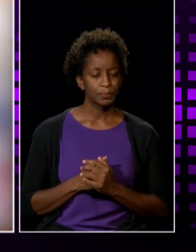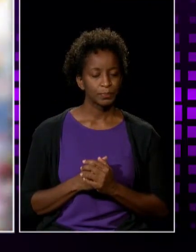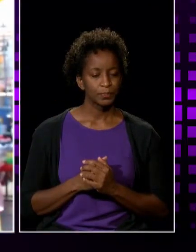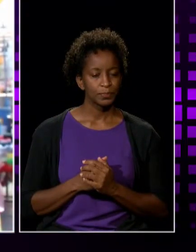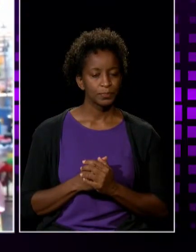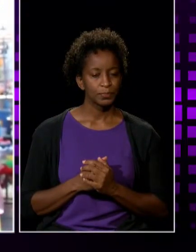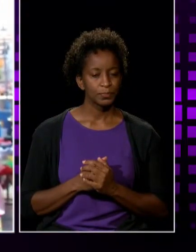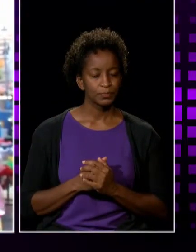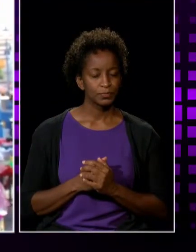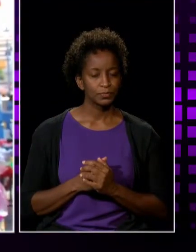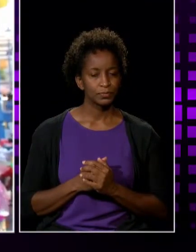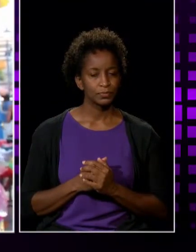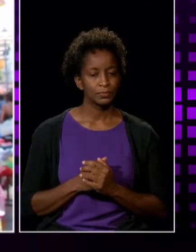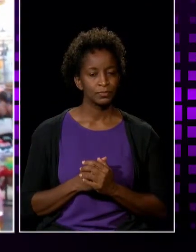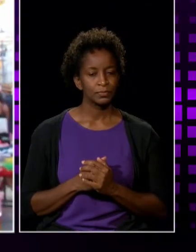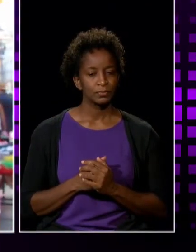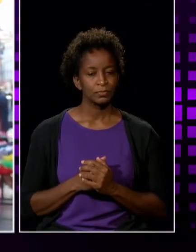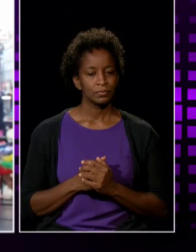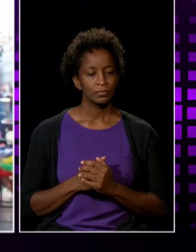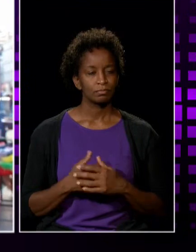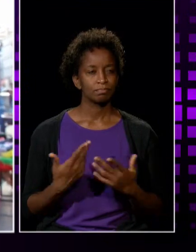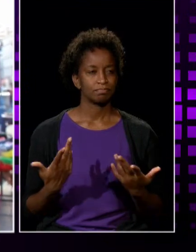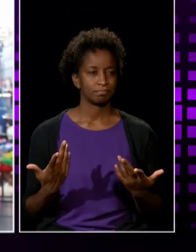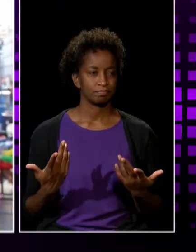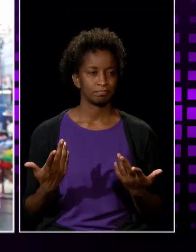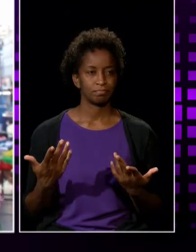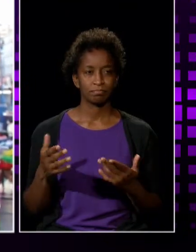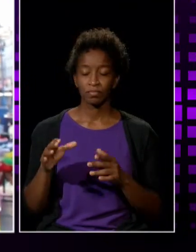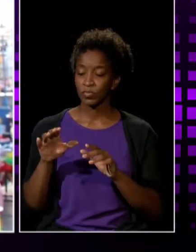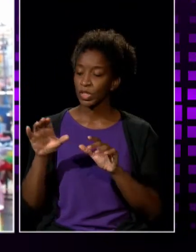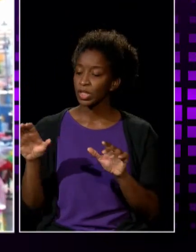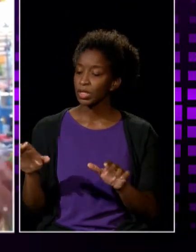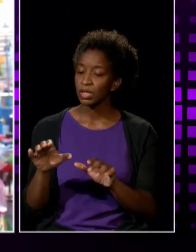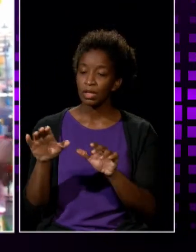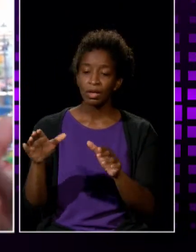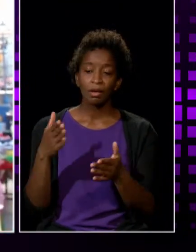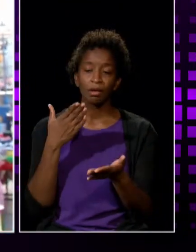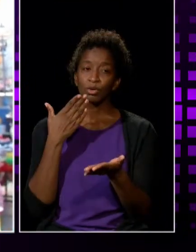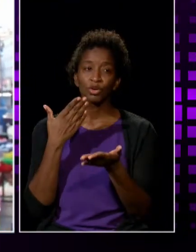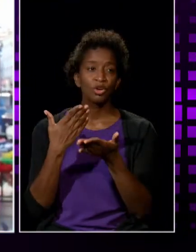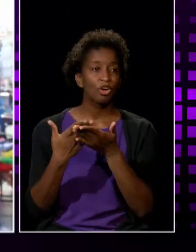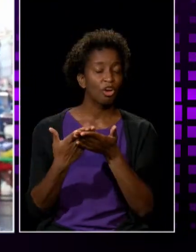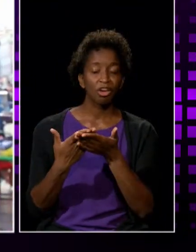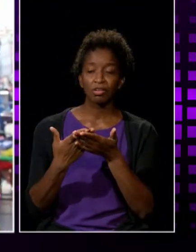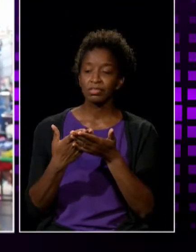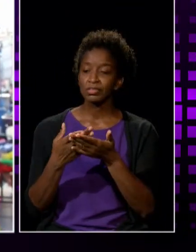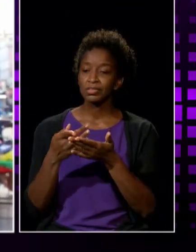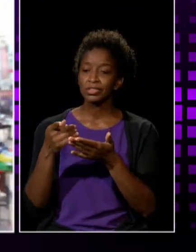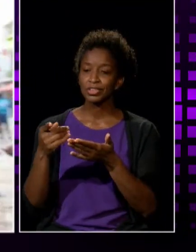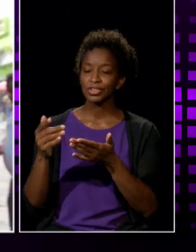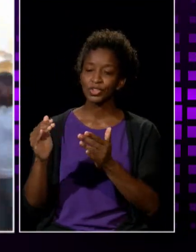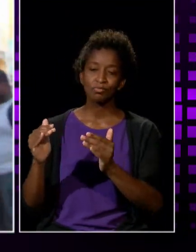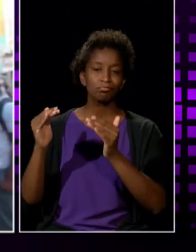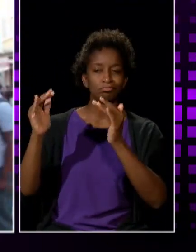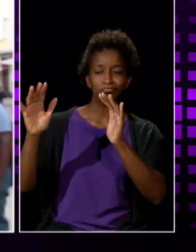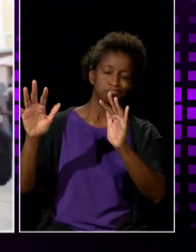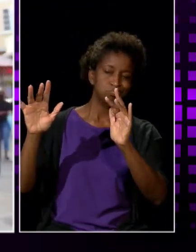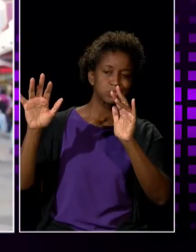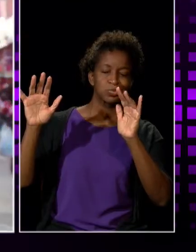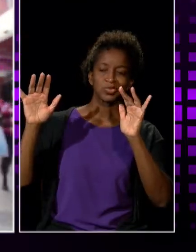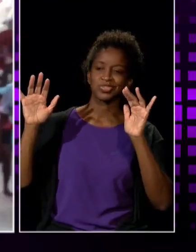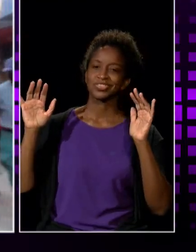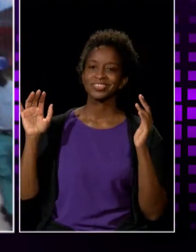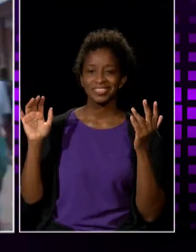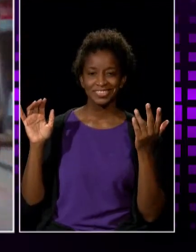yeah. Because if you're doing good, you get a choice, see it grinding and see it shining, keep on. You wait to the top and make sure Barbados